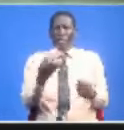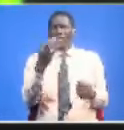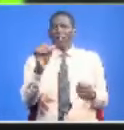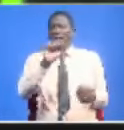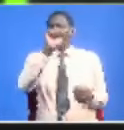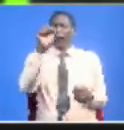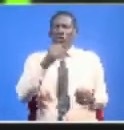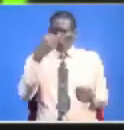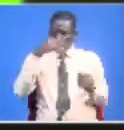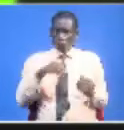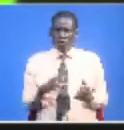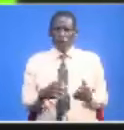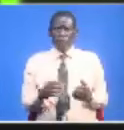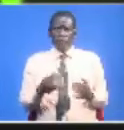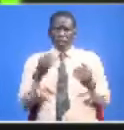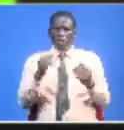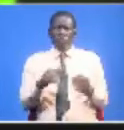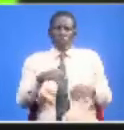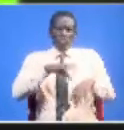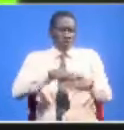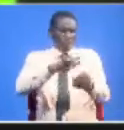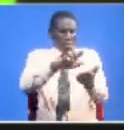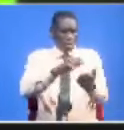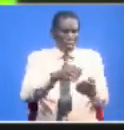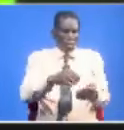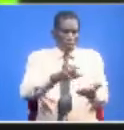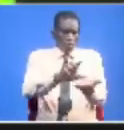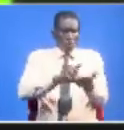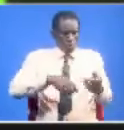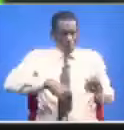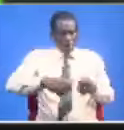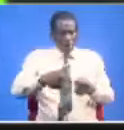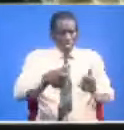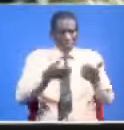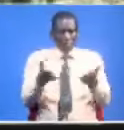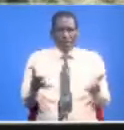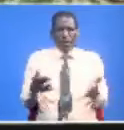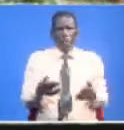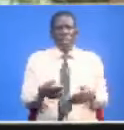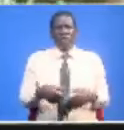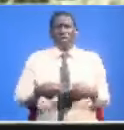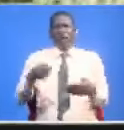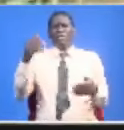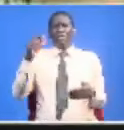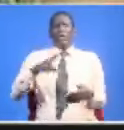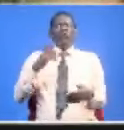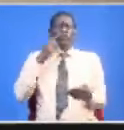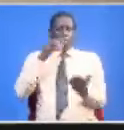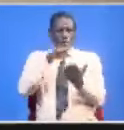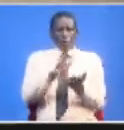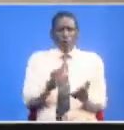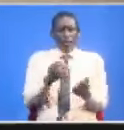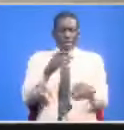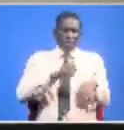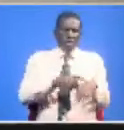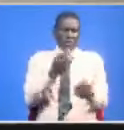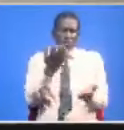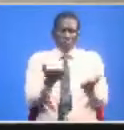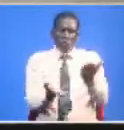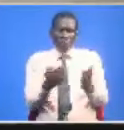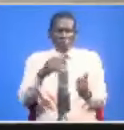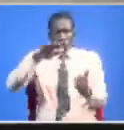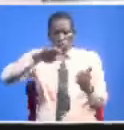of consumers opting for credit to make purchases turned to shopkeepers in the period, compared to a lower share